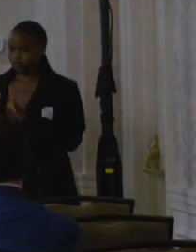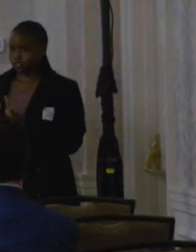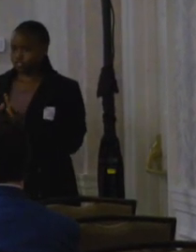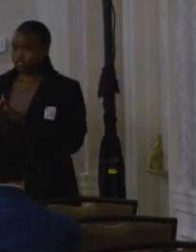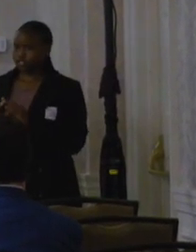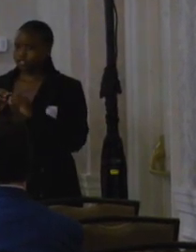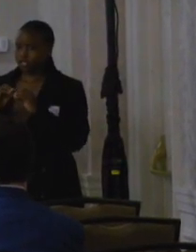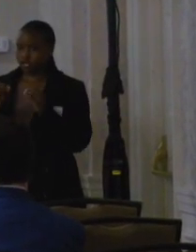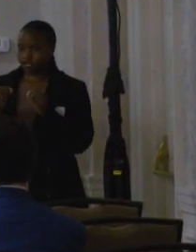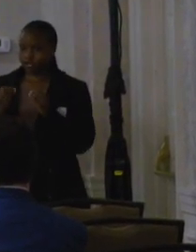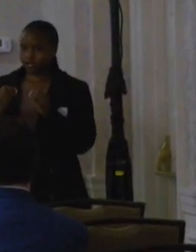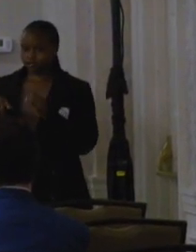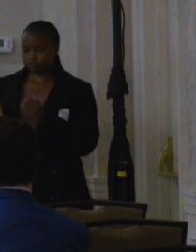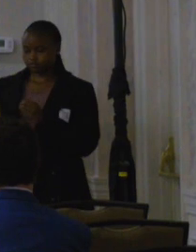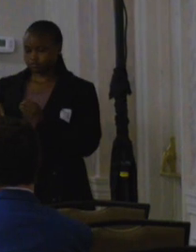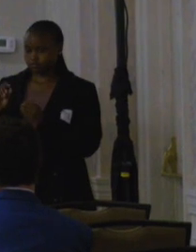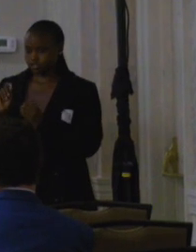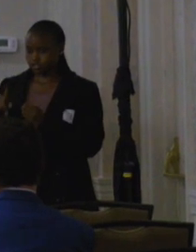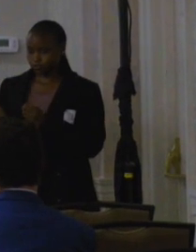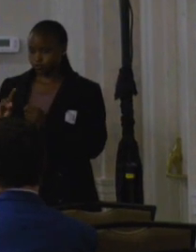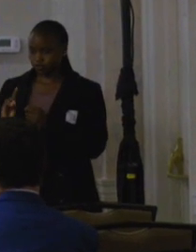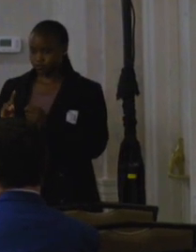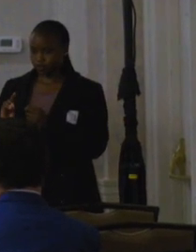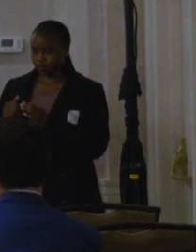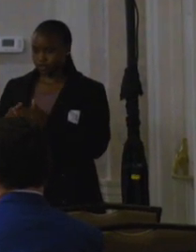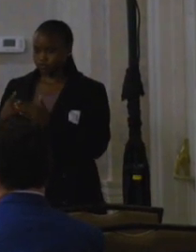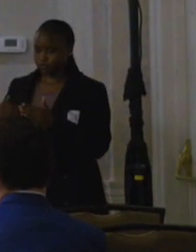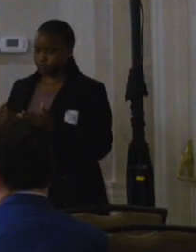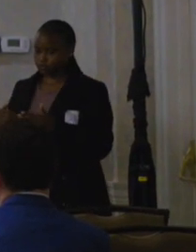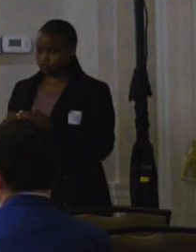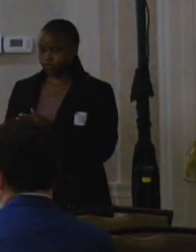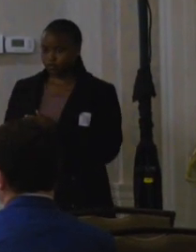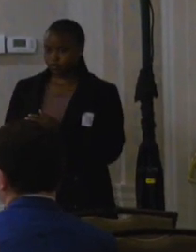organize professional development from a distance, with remote